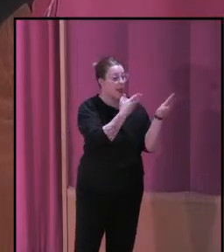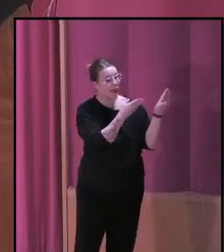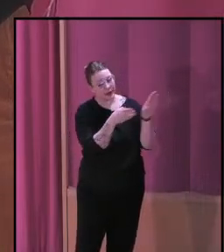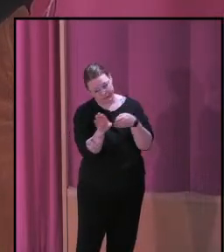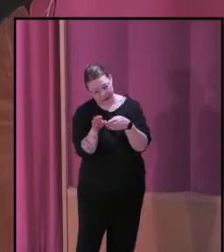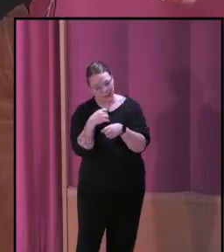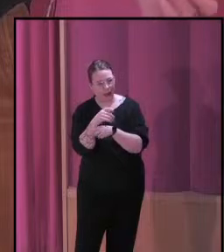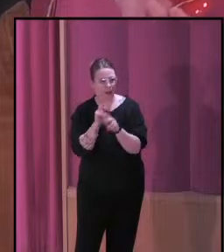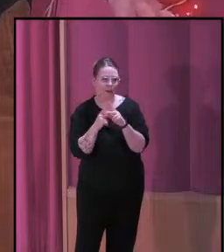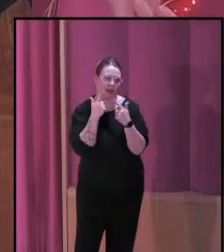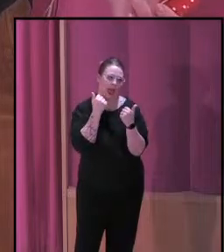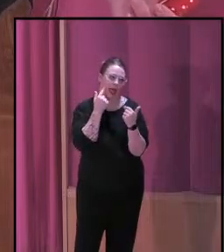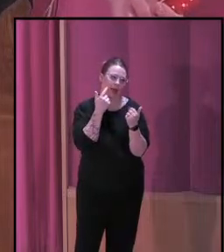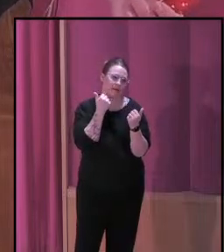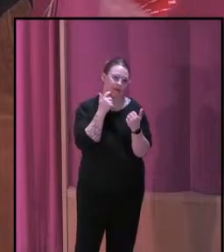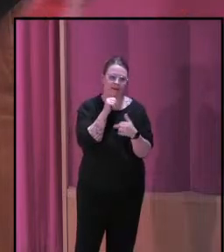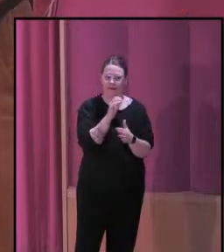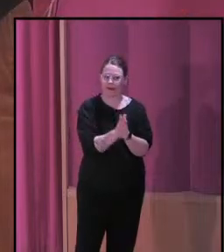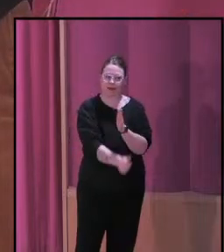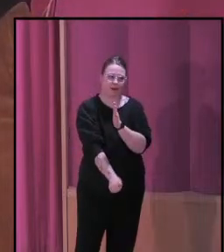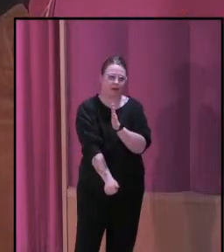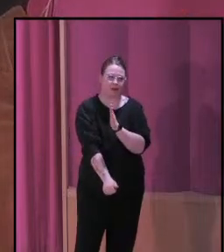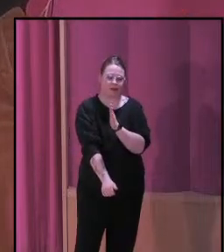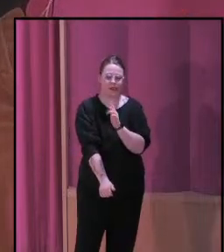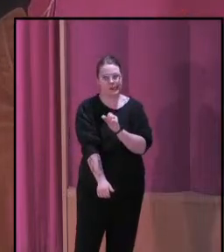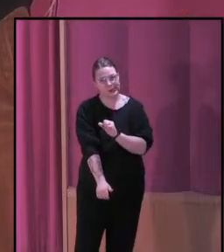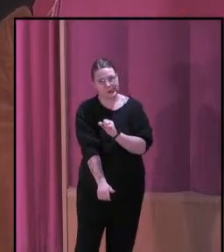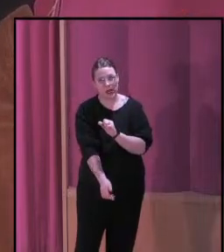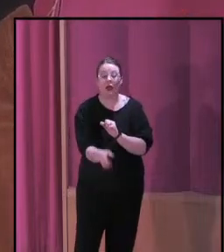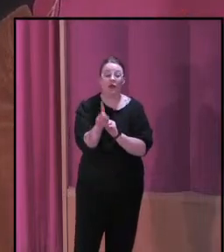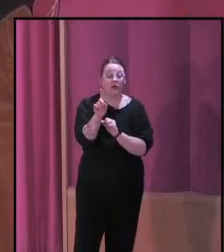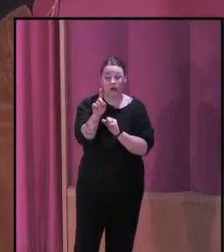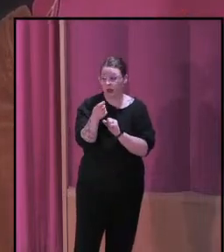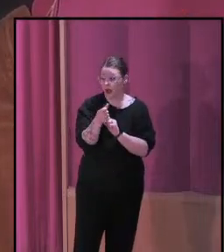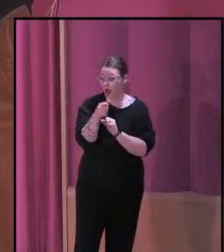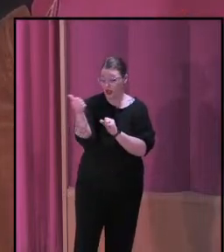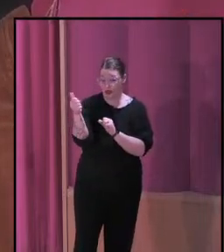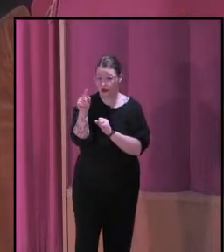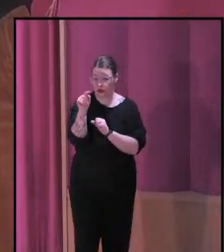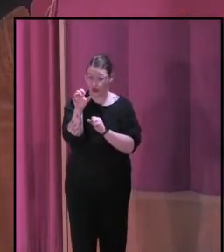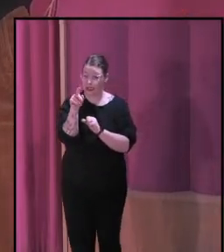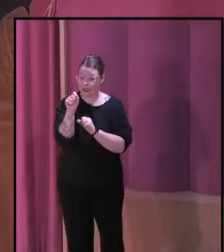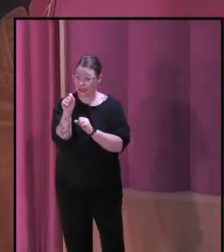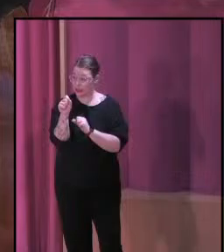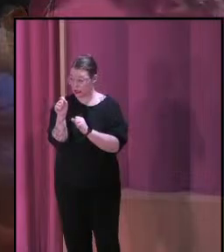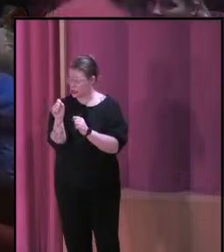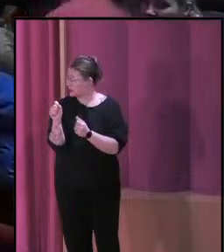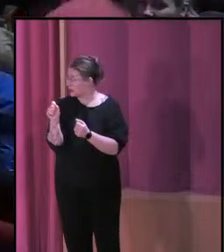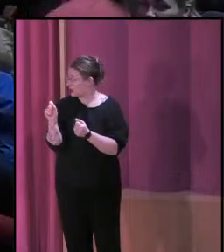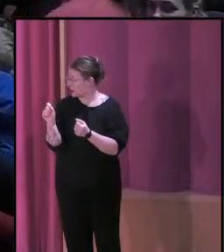people laugh. But I bet there's another trick you saw on the internet you'd also like to see.